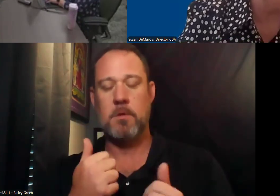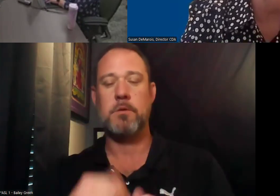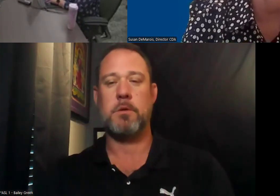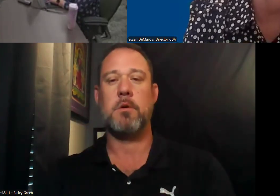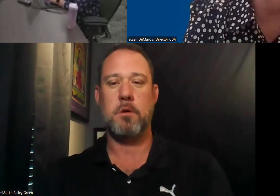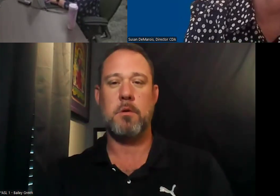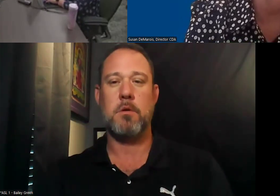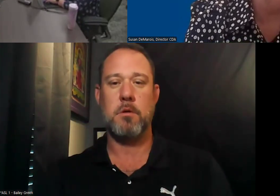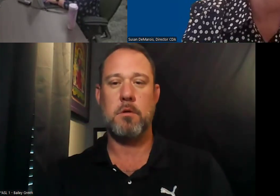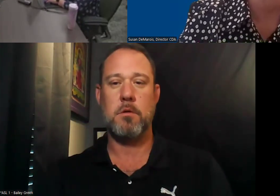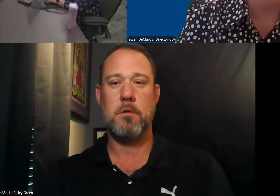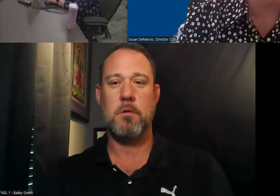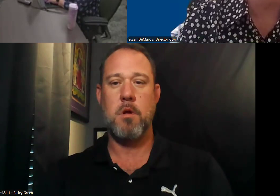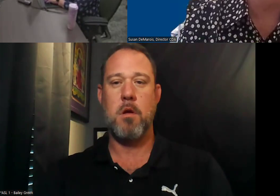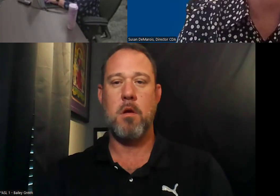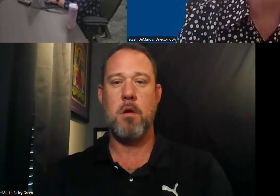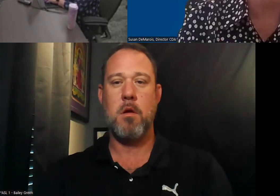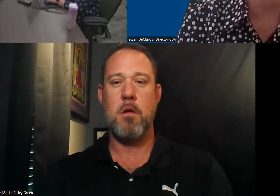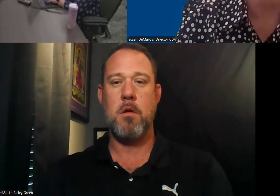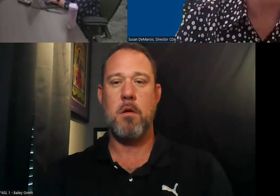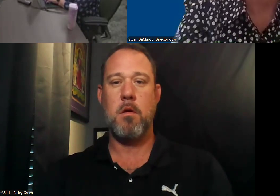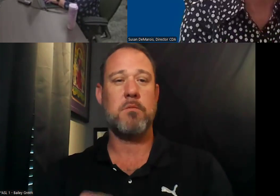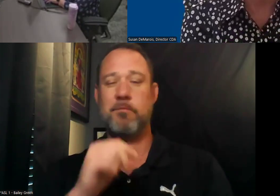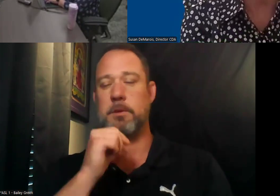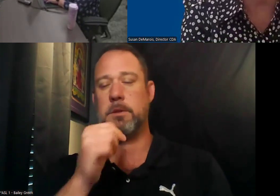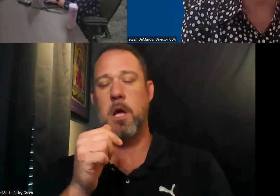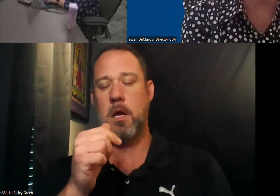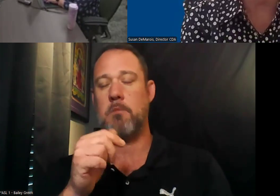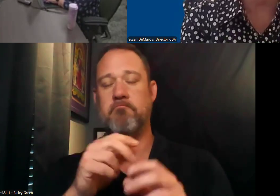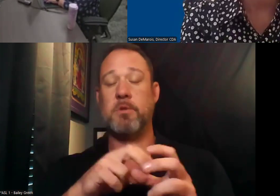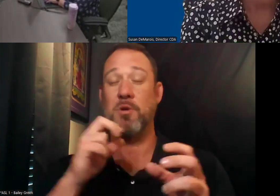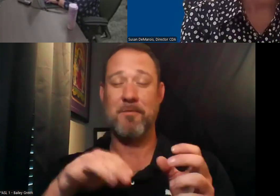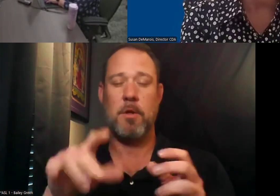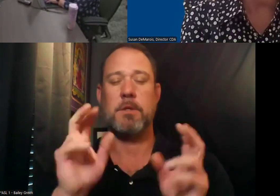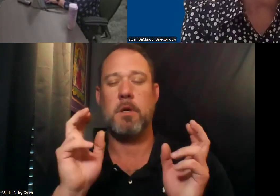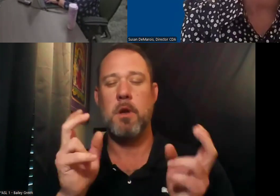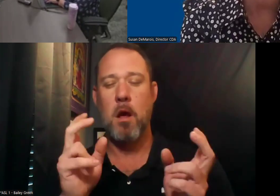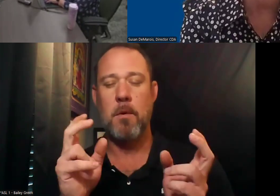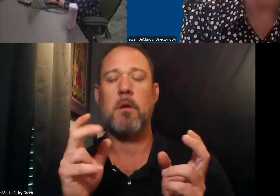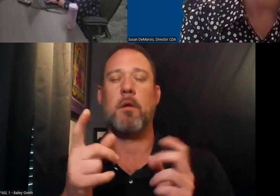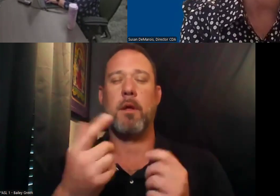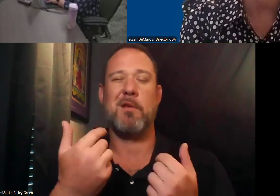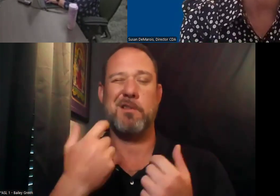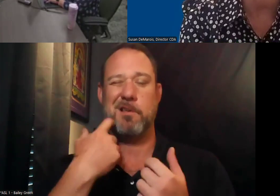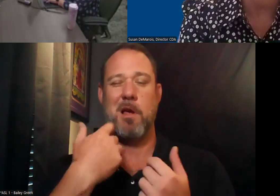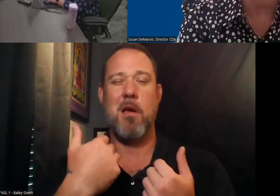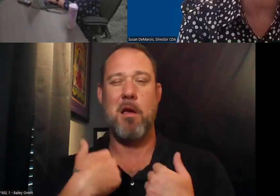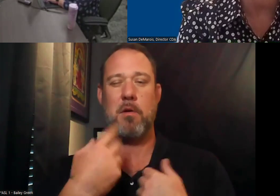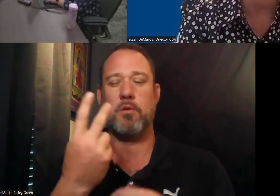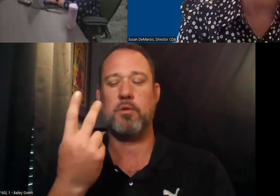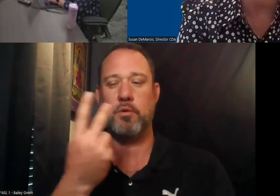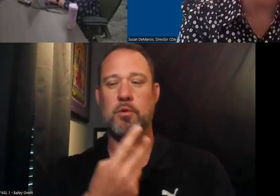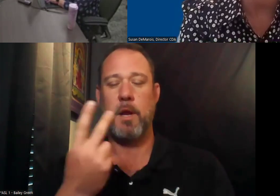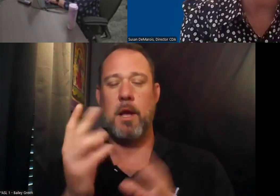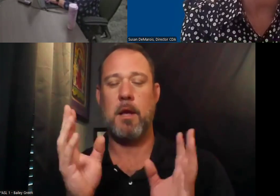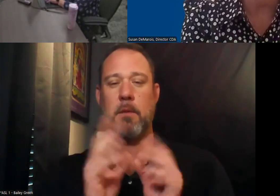dementia and related conditions, but though it's not exclusive to this topic. They just had a 2-day meeting